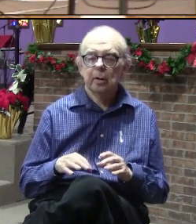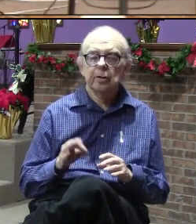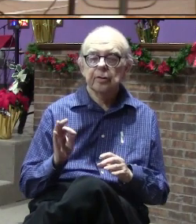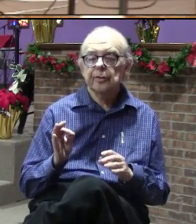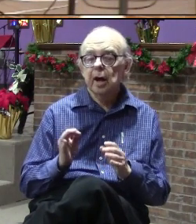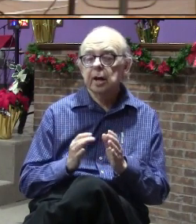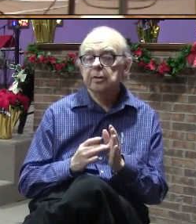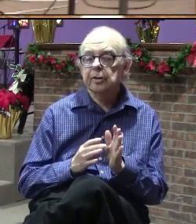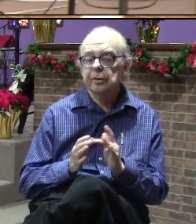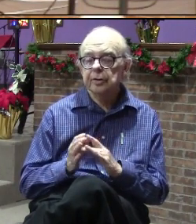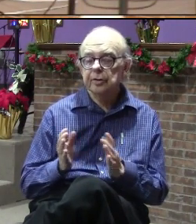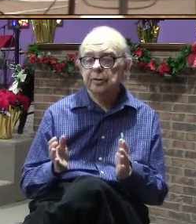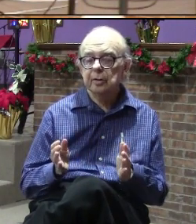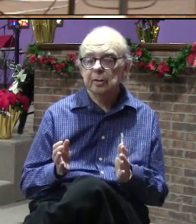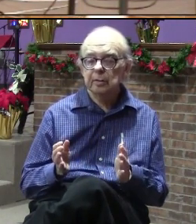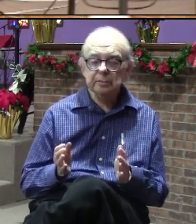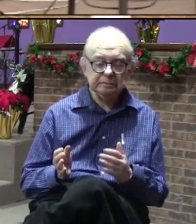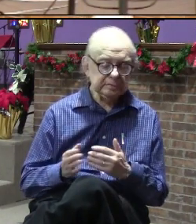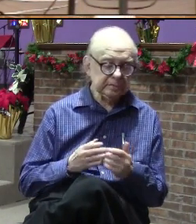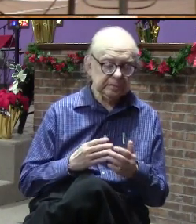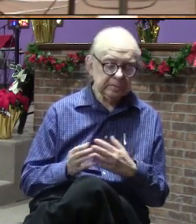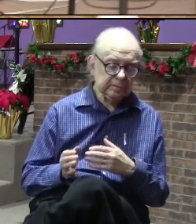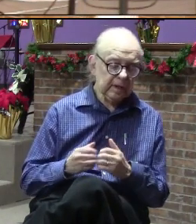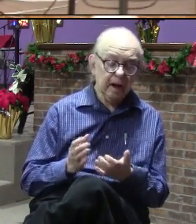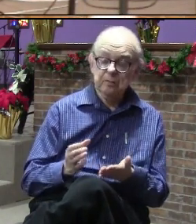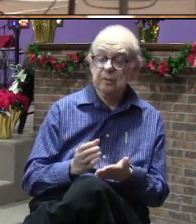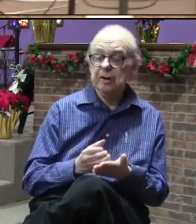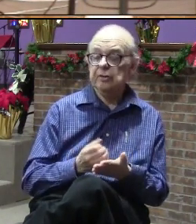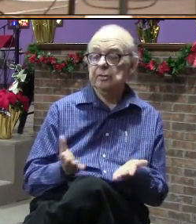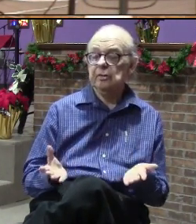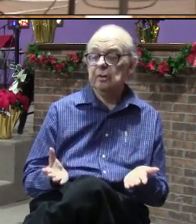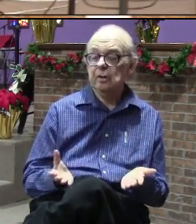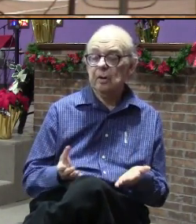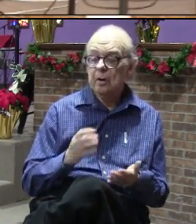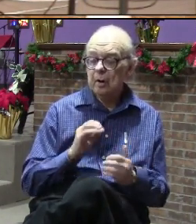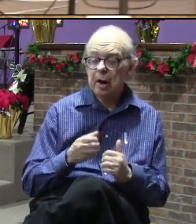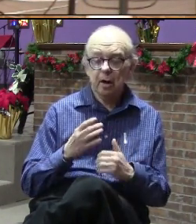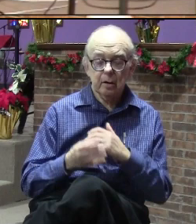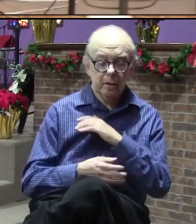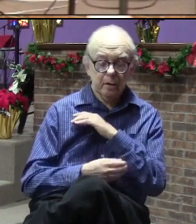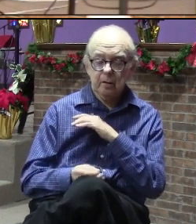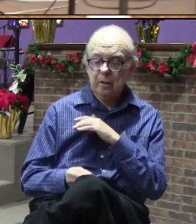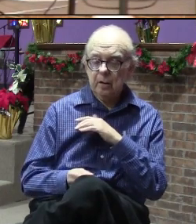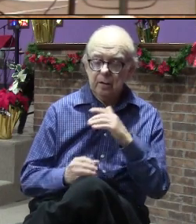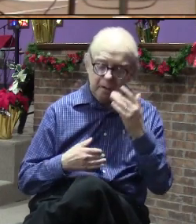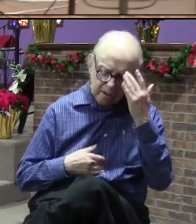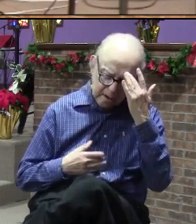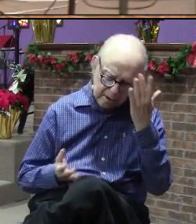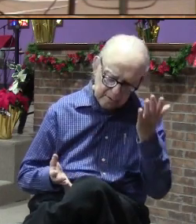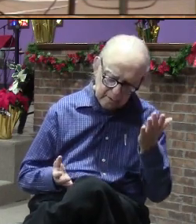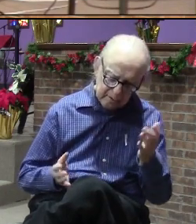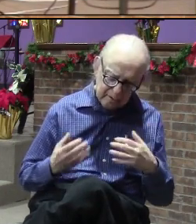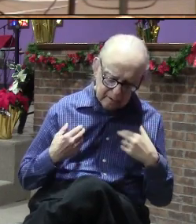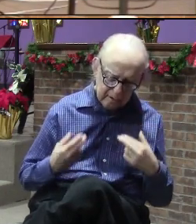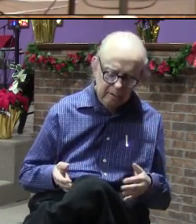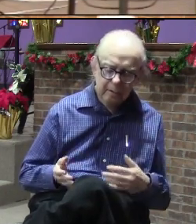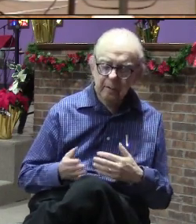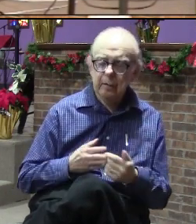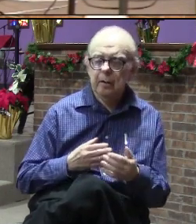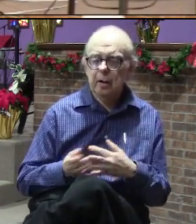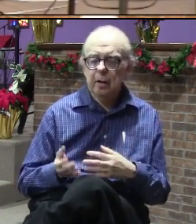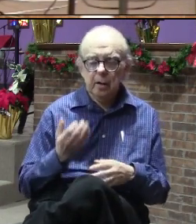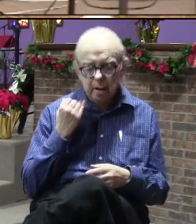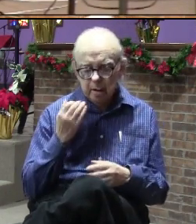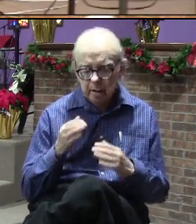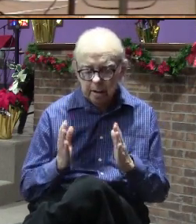him. It doesn't matter how rich you are or how poor you are, how sick or how healthy. It doesn't matter if you've